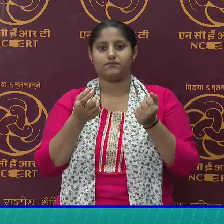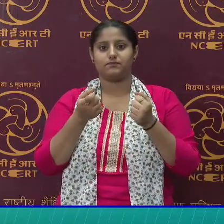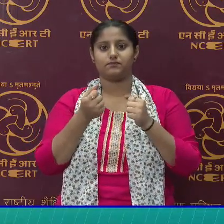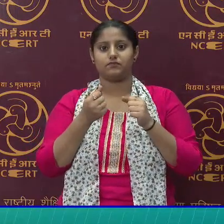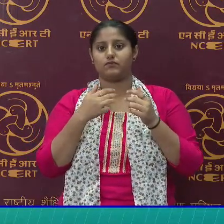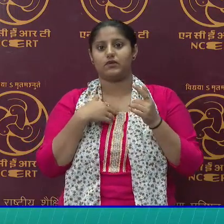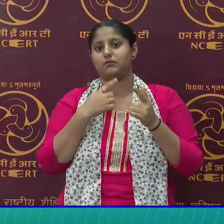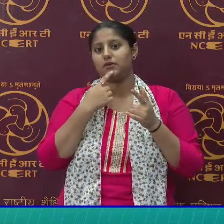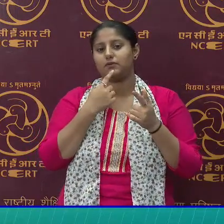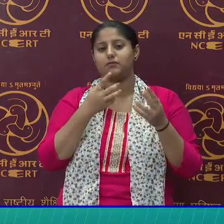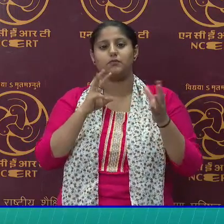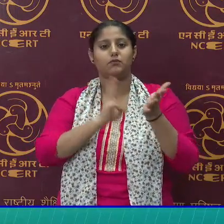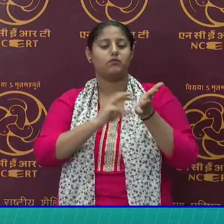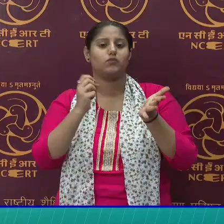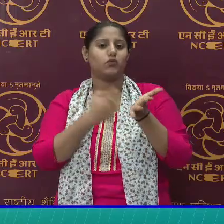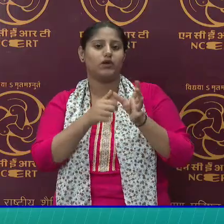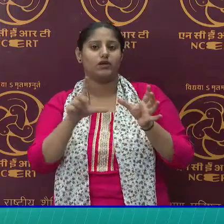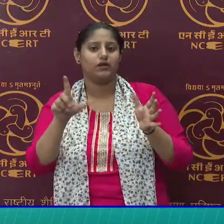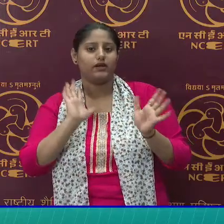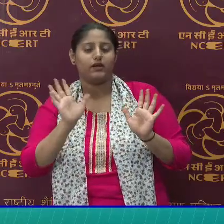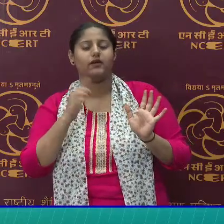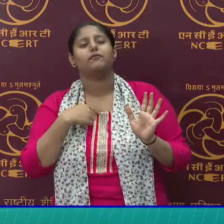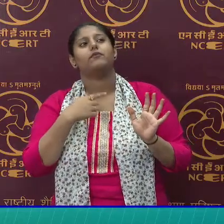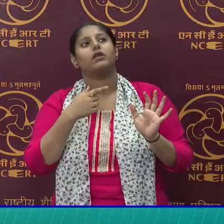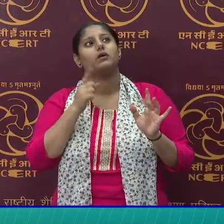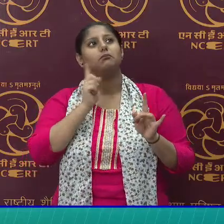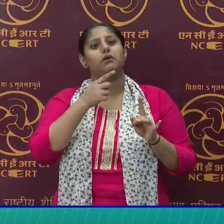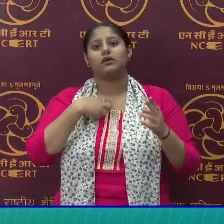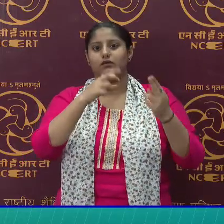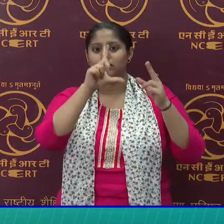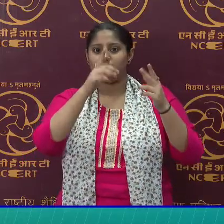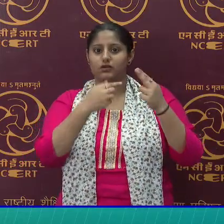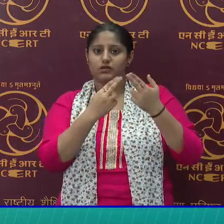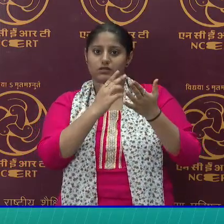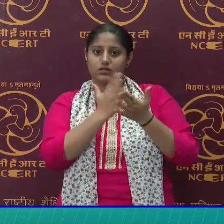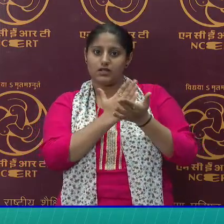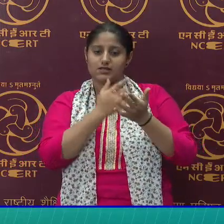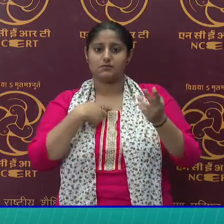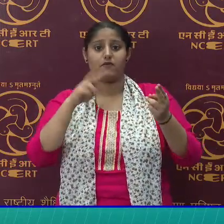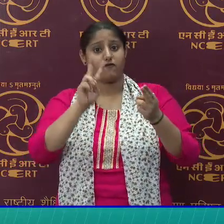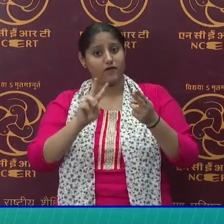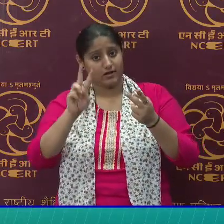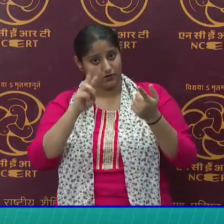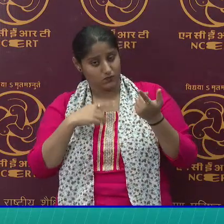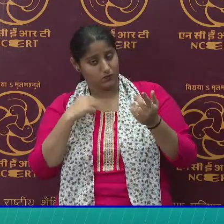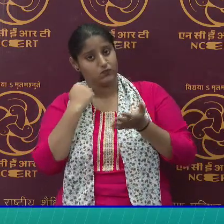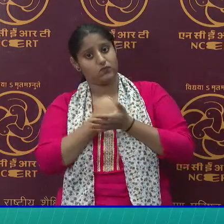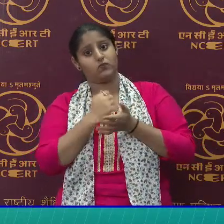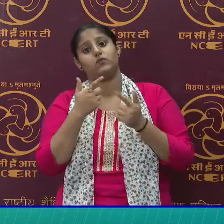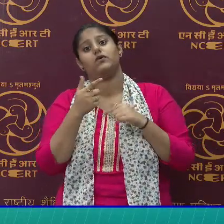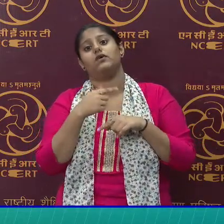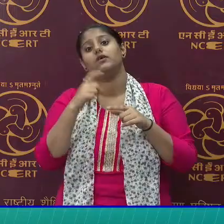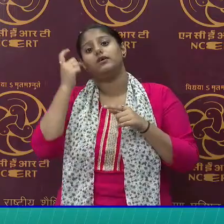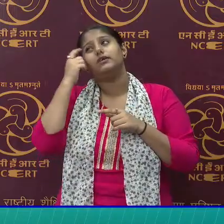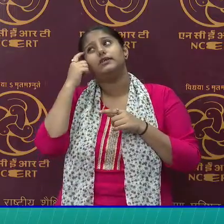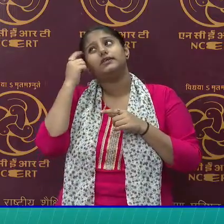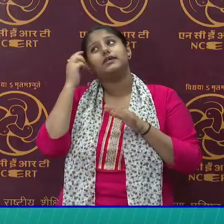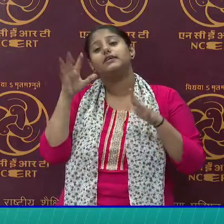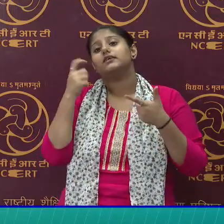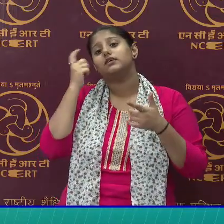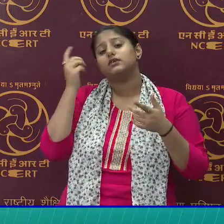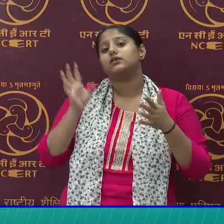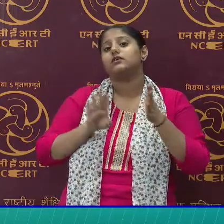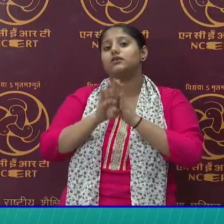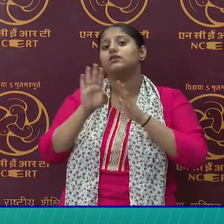I don't want to say moral, but yeah, this lesson or this value that you should think things through